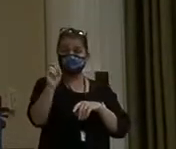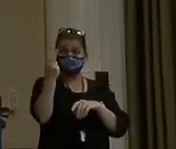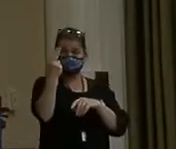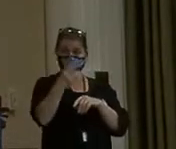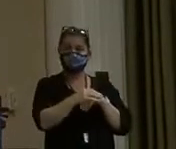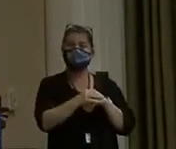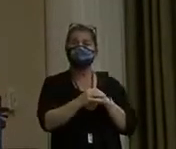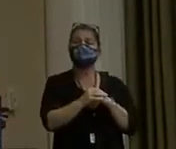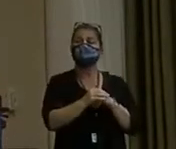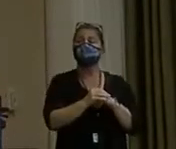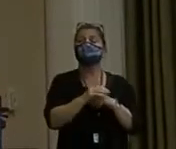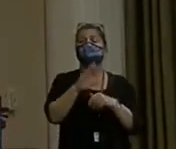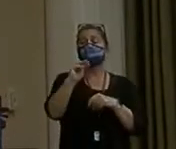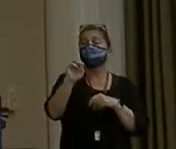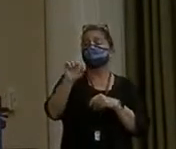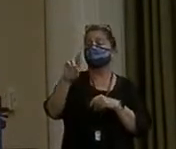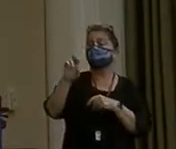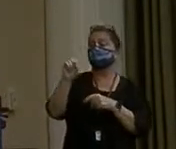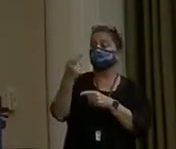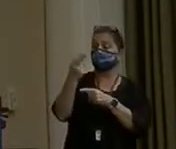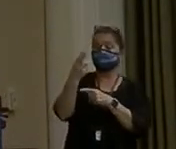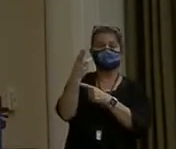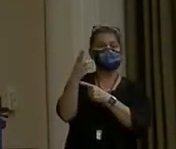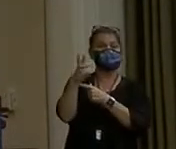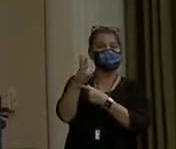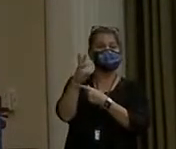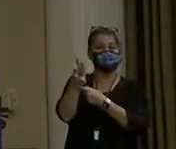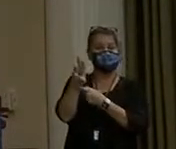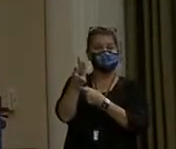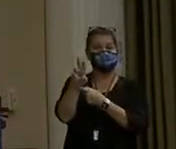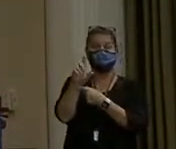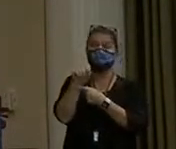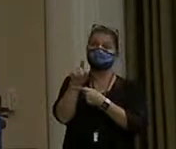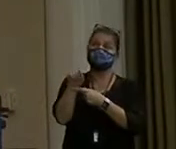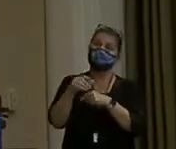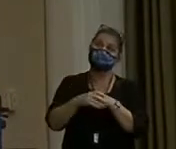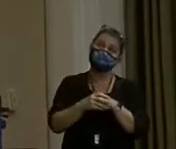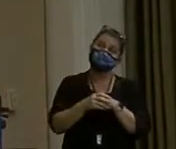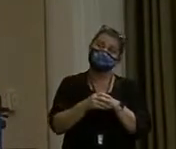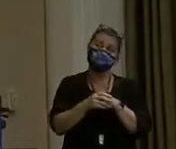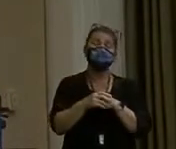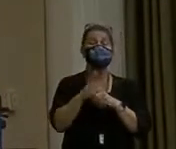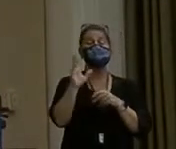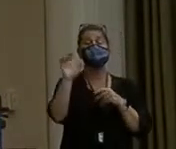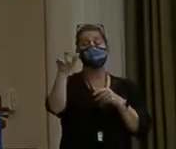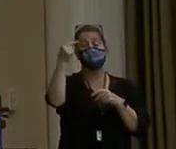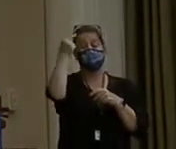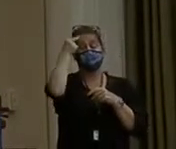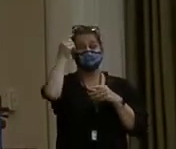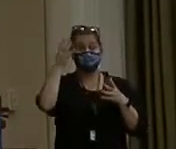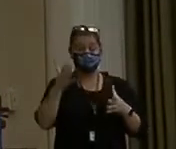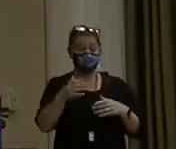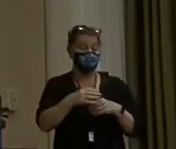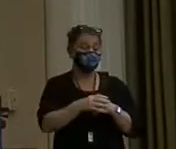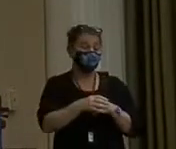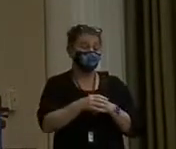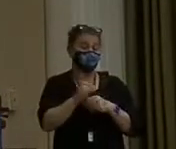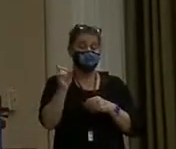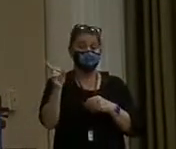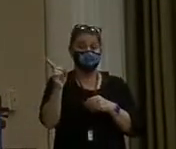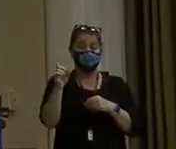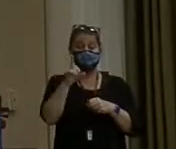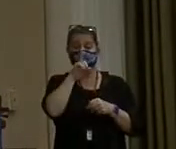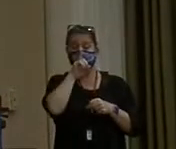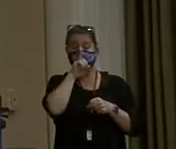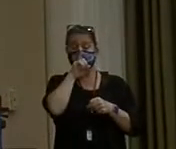March 16th. The governor issued an